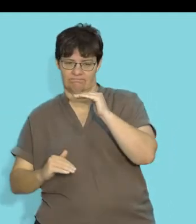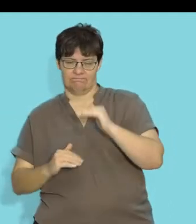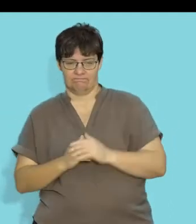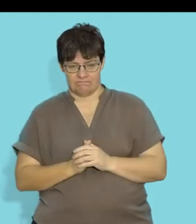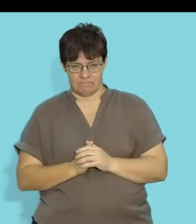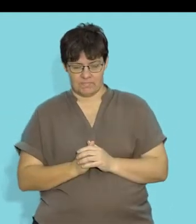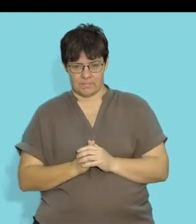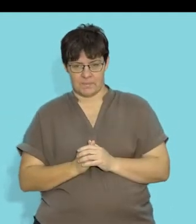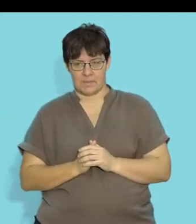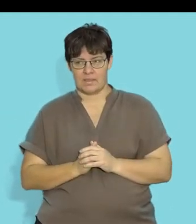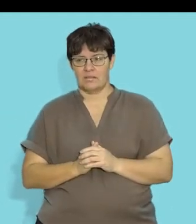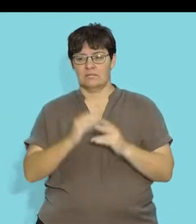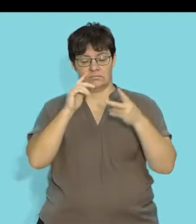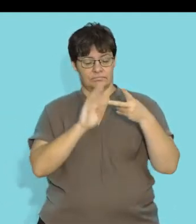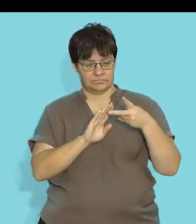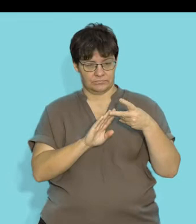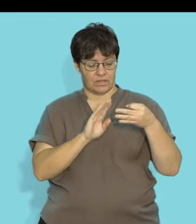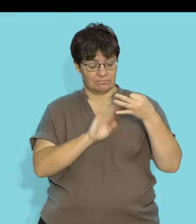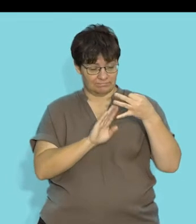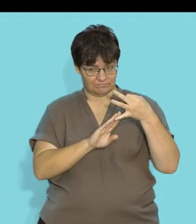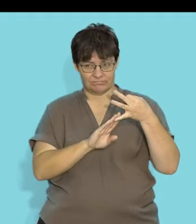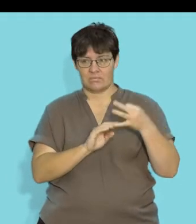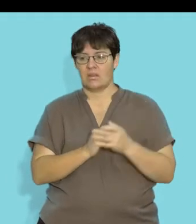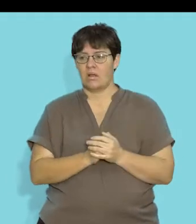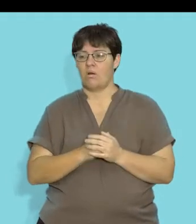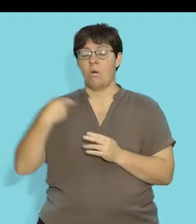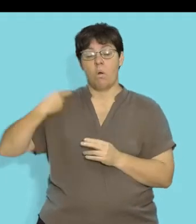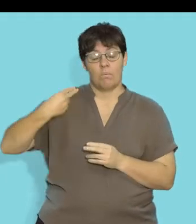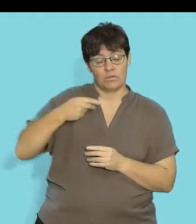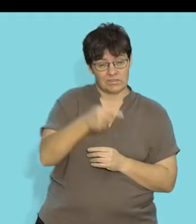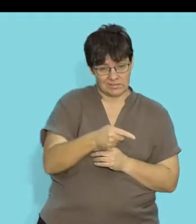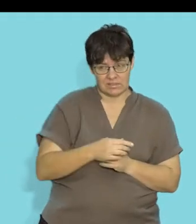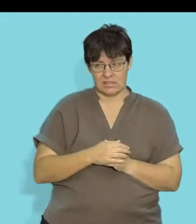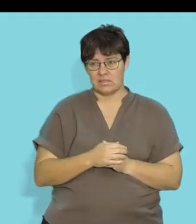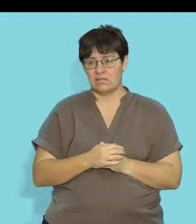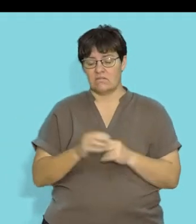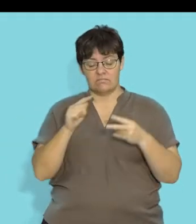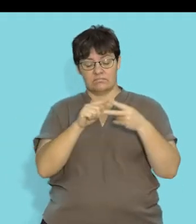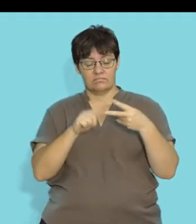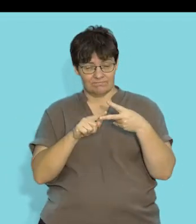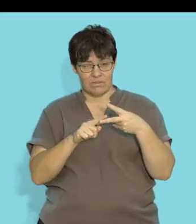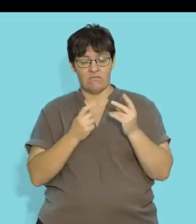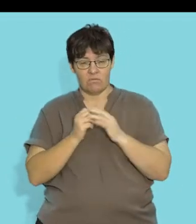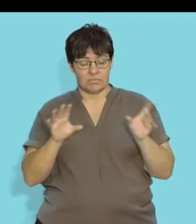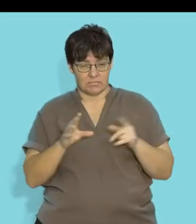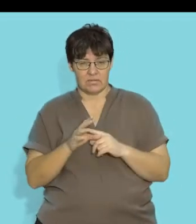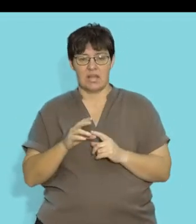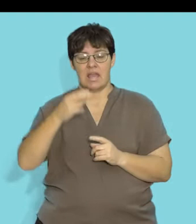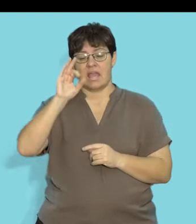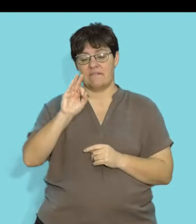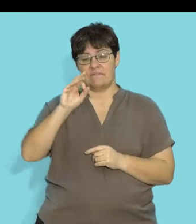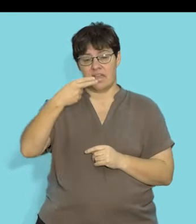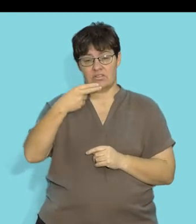drops. Further down, we see the pituitary hormones, and these hormones are the two hormones released from the pituitary gland, which